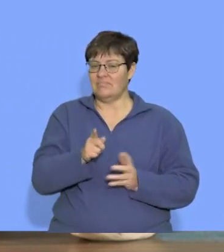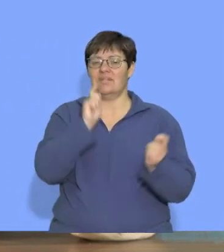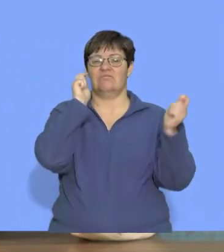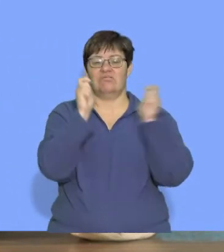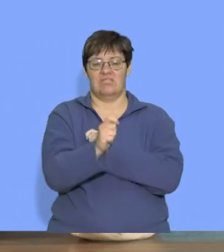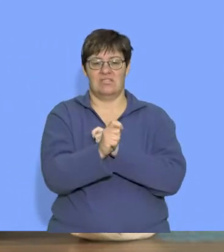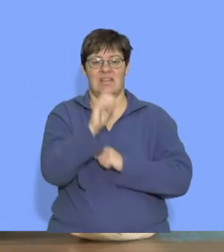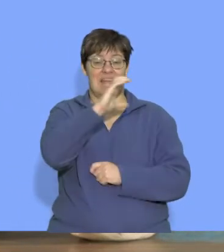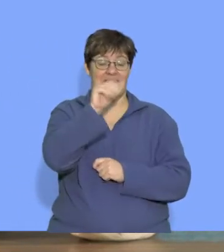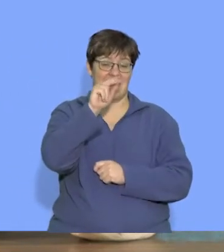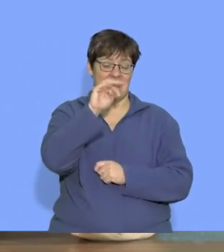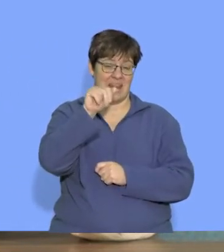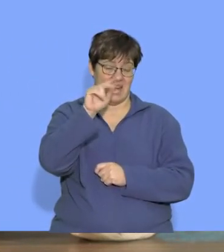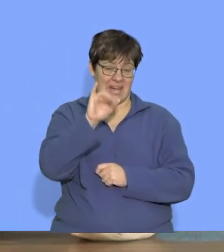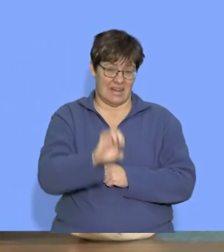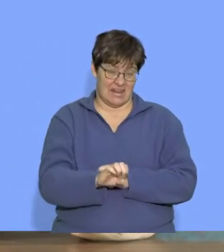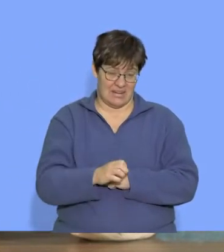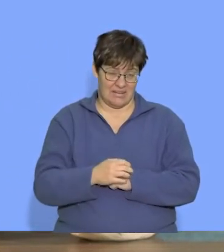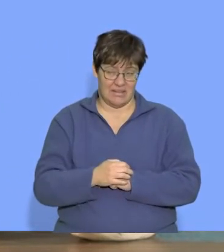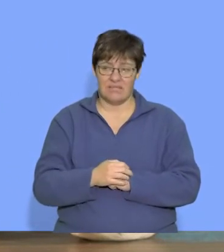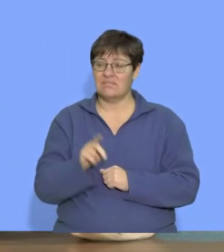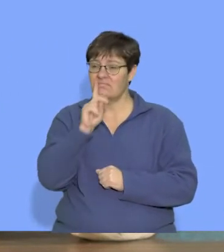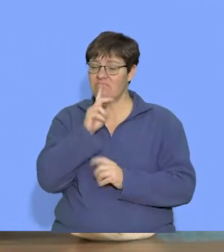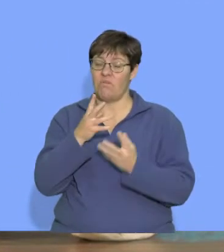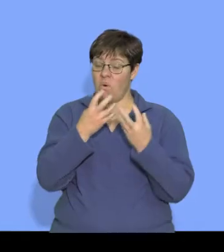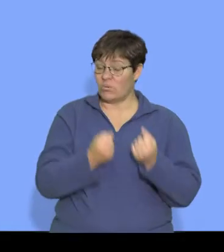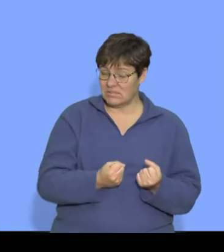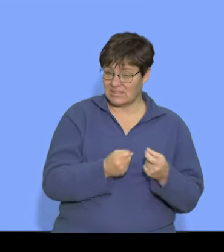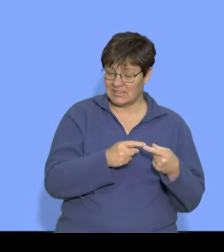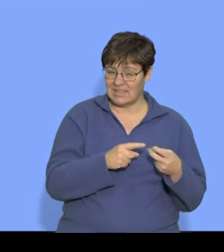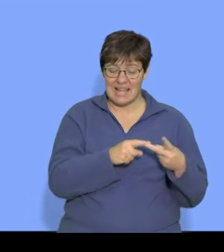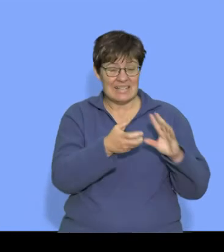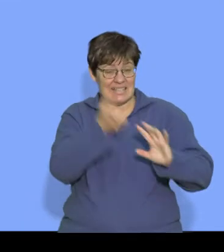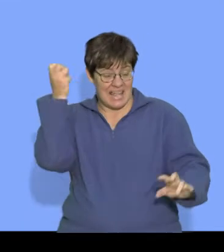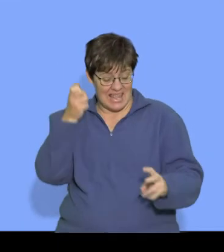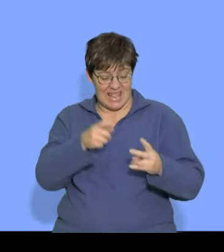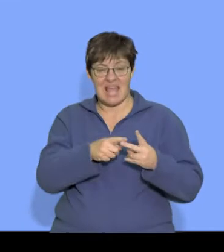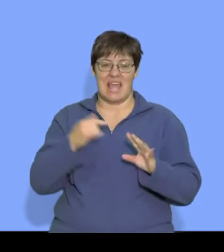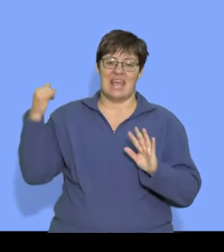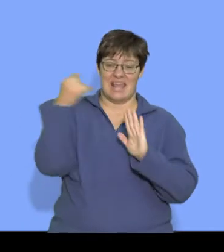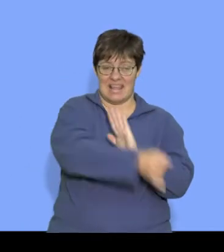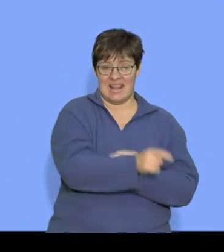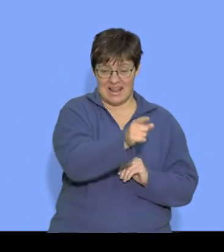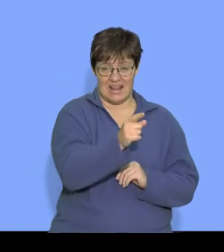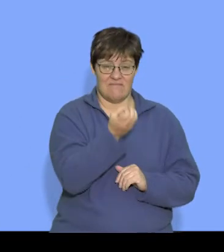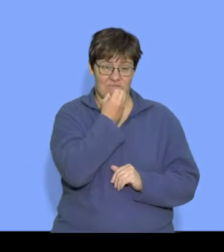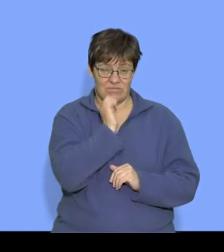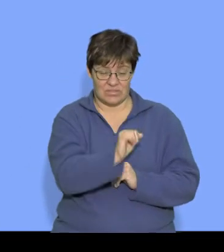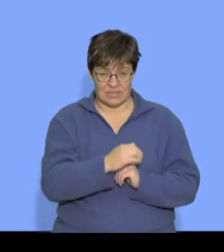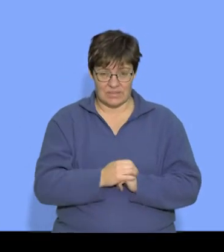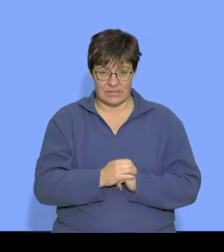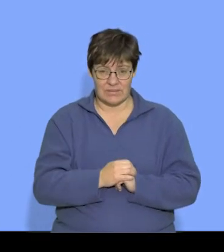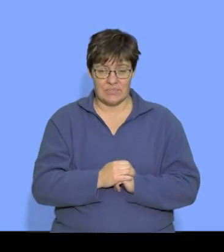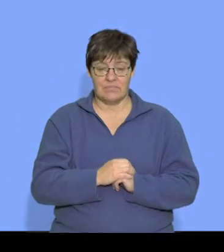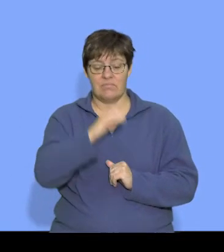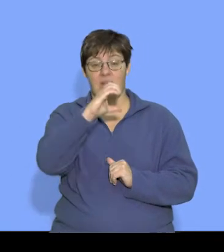of the canines. So if we go back to the canines, it's for holding, tearing, and killing their prey. Again, your